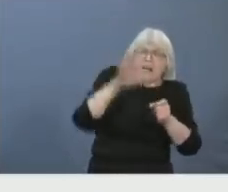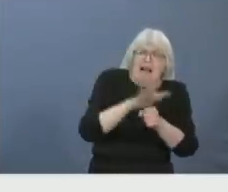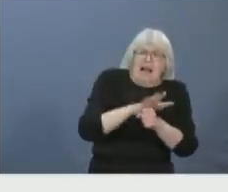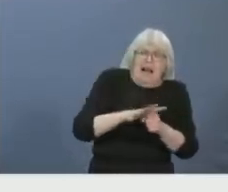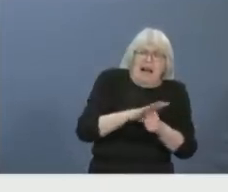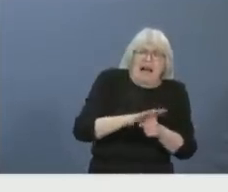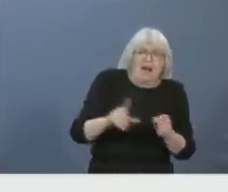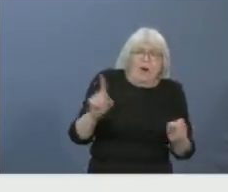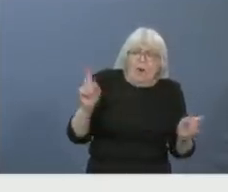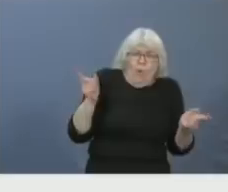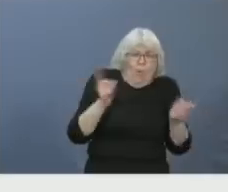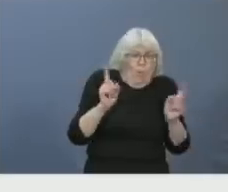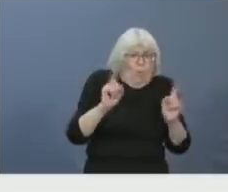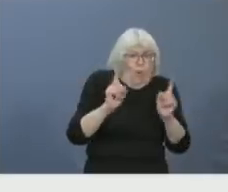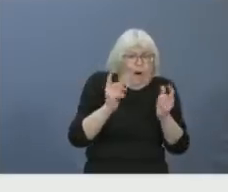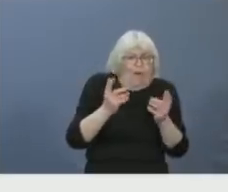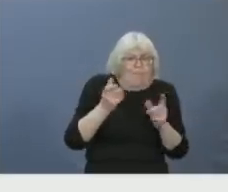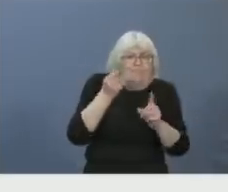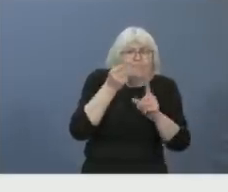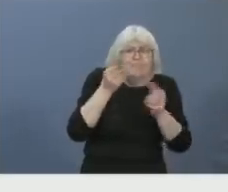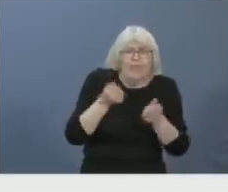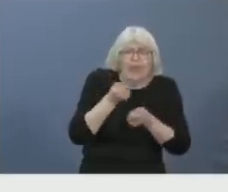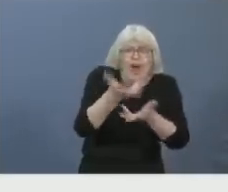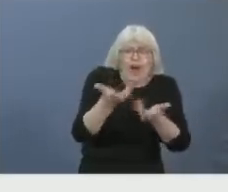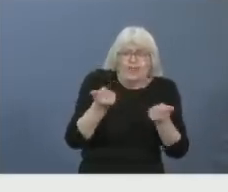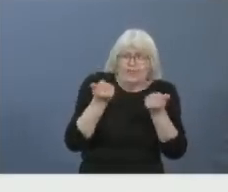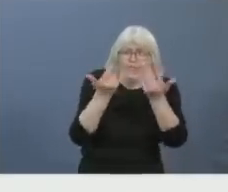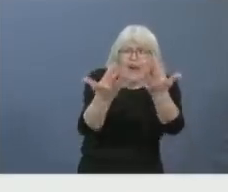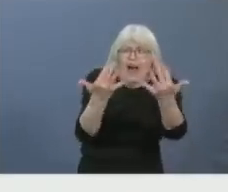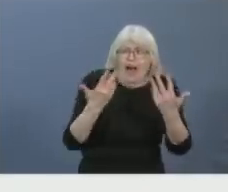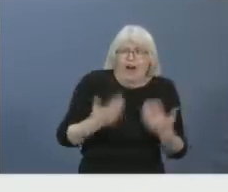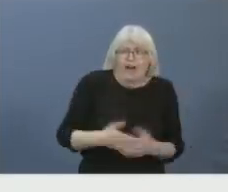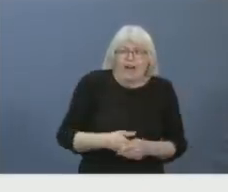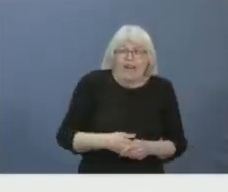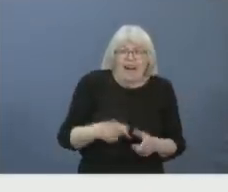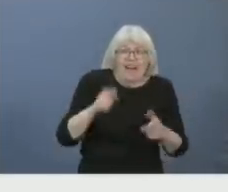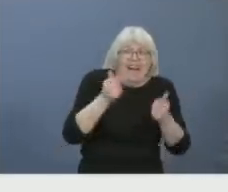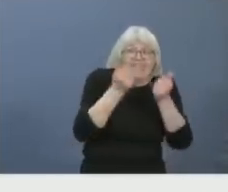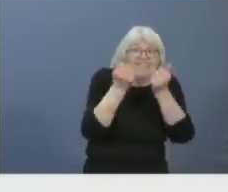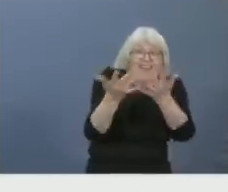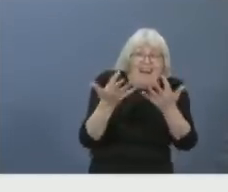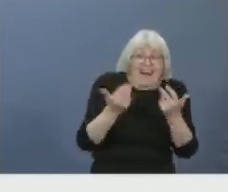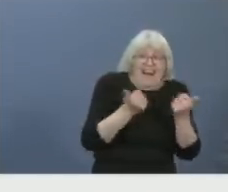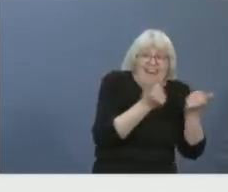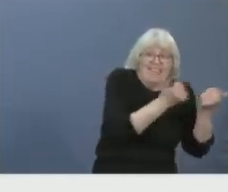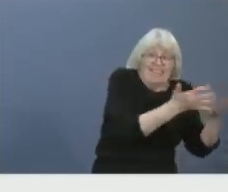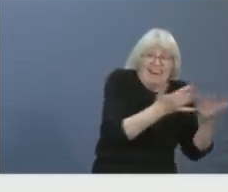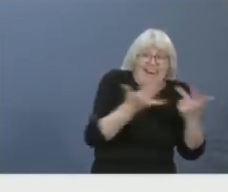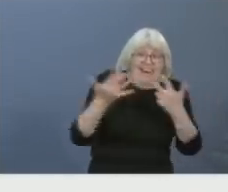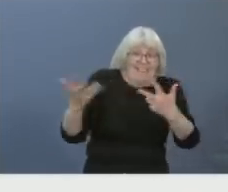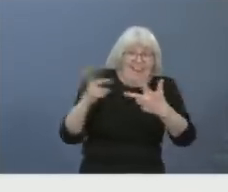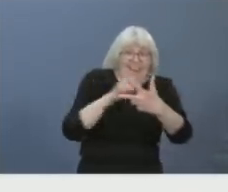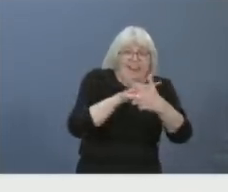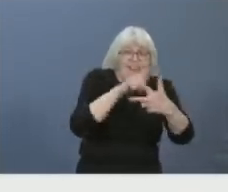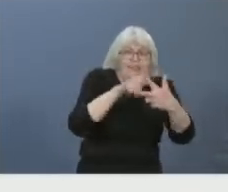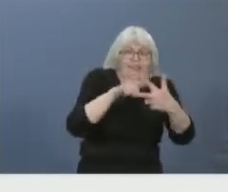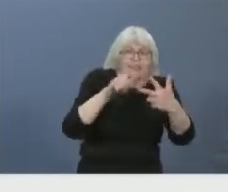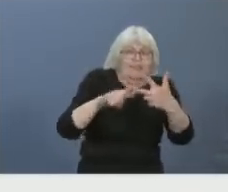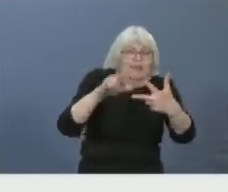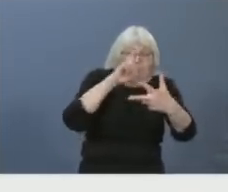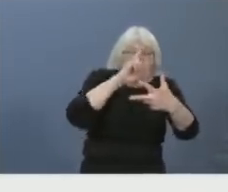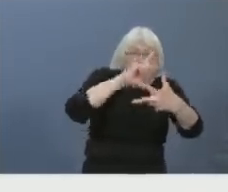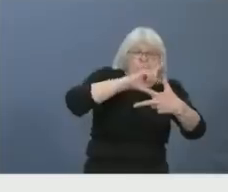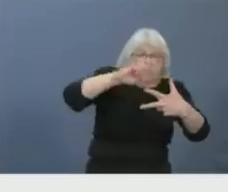The cause of all the fires are under investigation right now. So we don't have any information on detailed